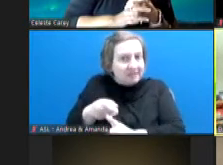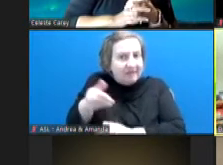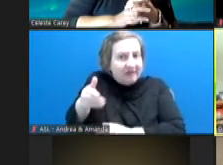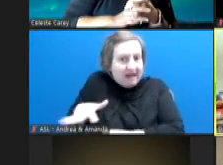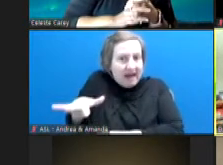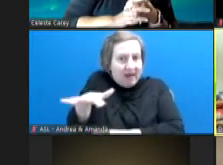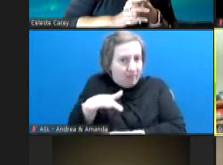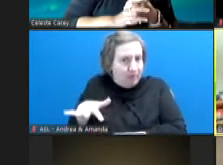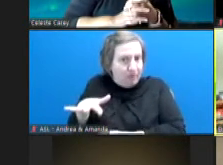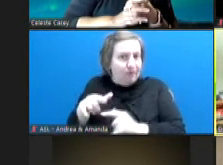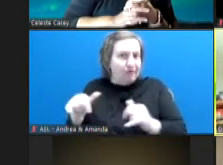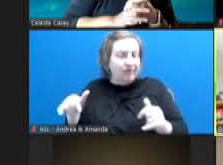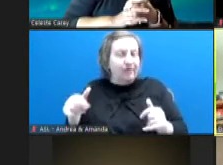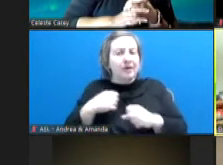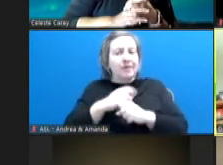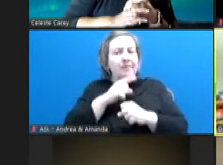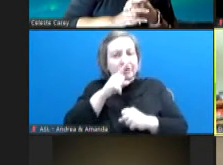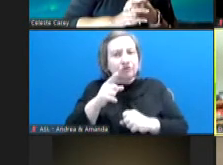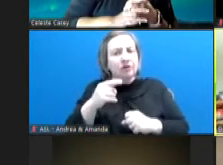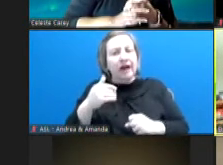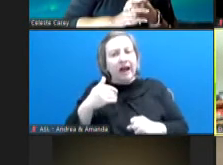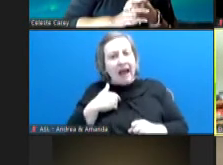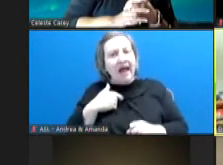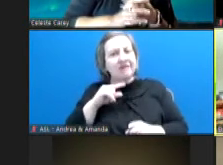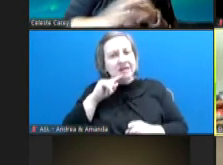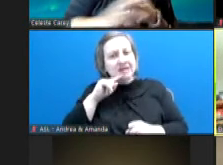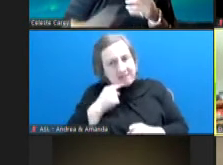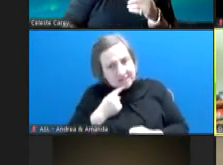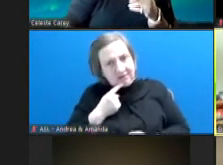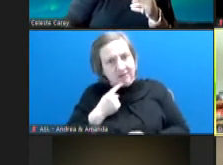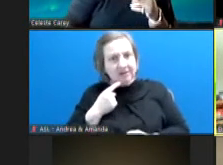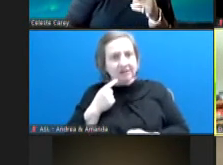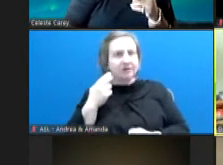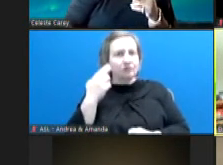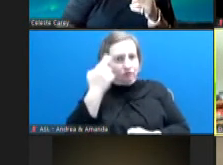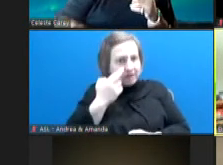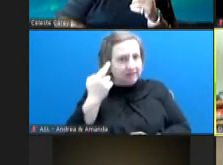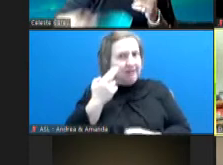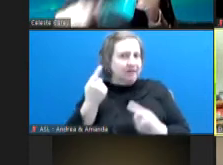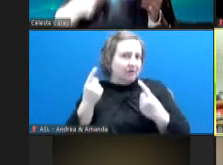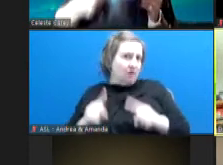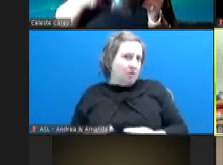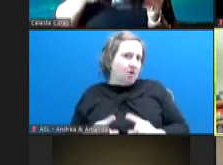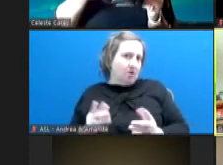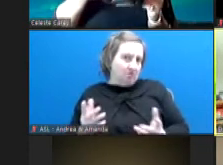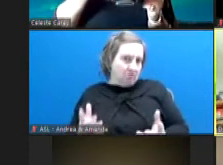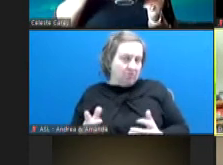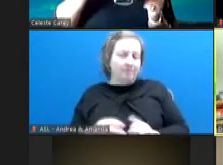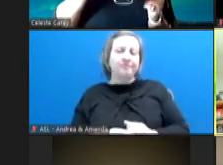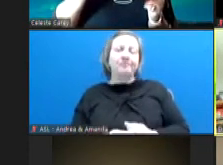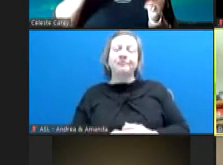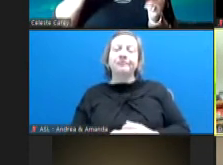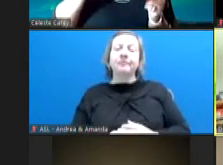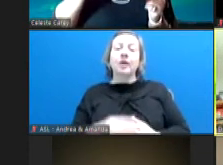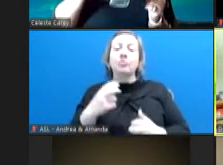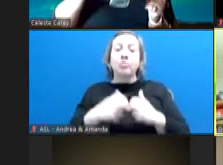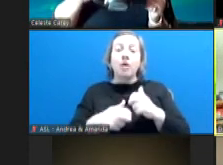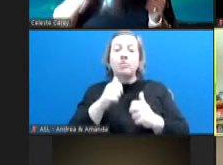and making sure that there's really a serious incident going on. Now, the problem with